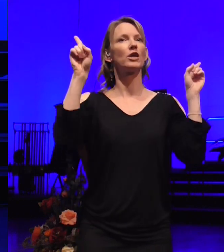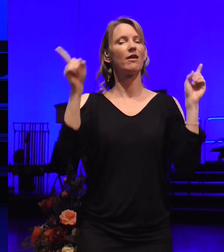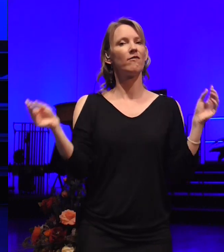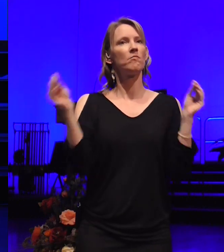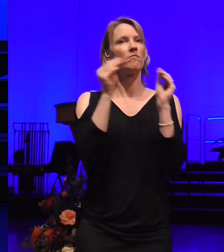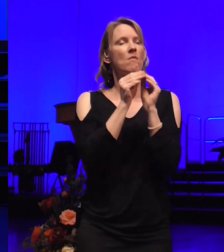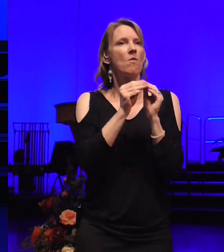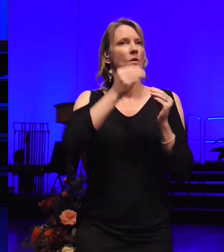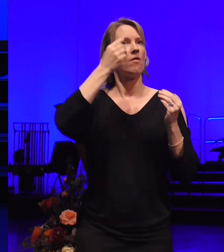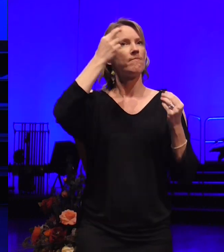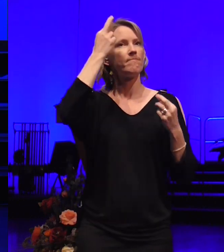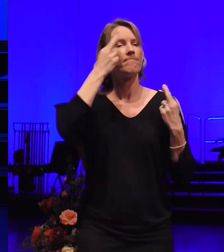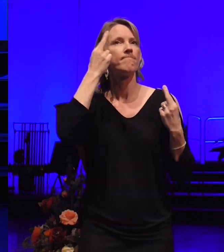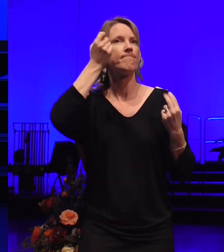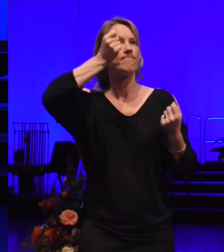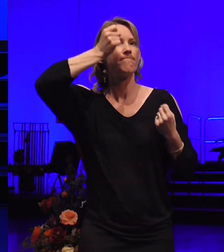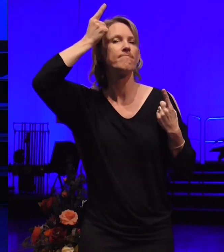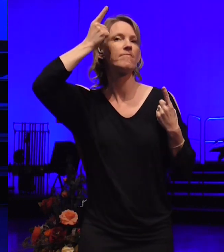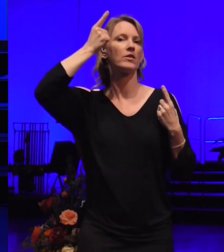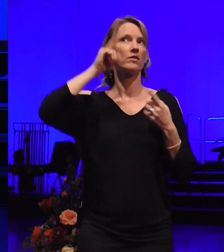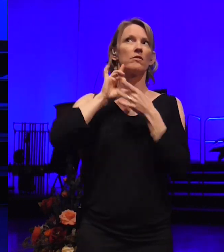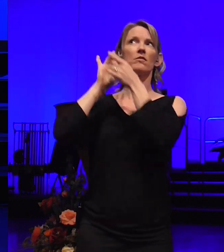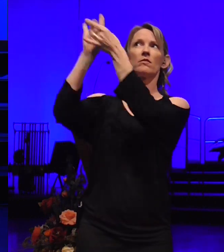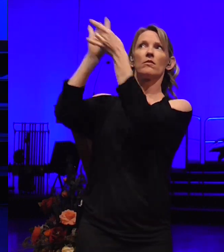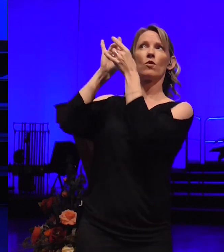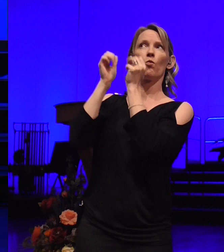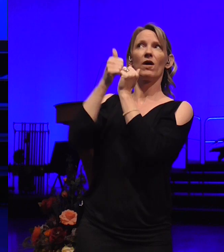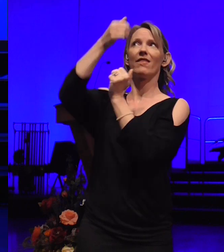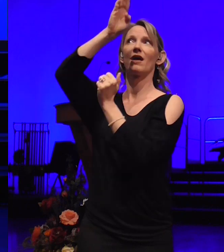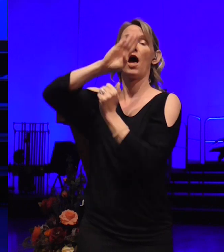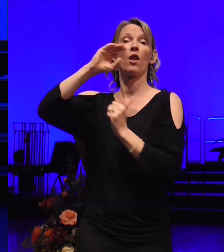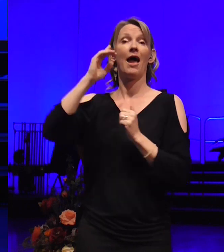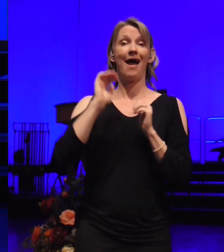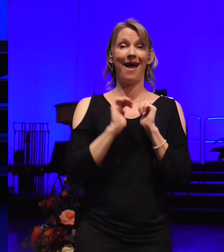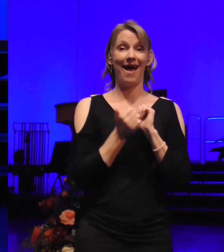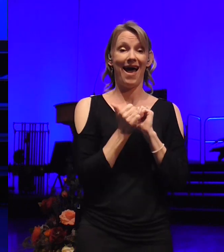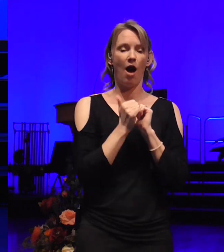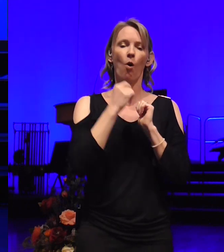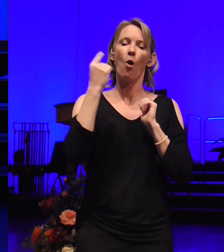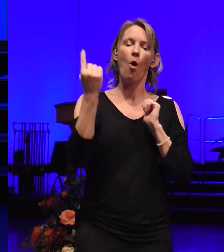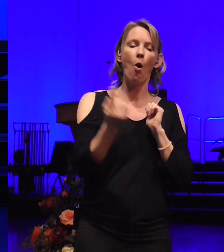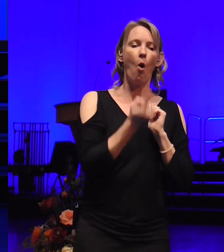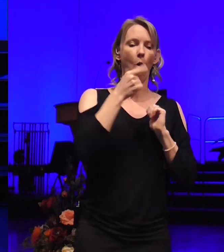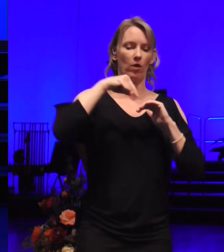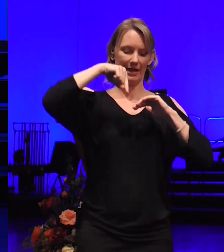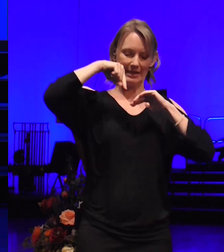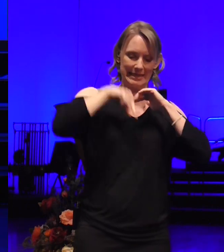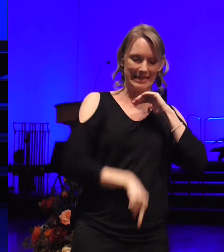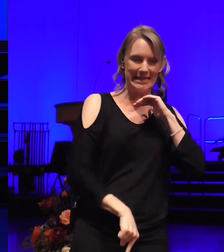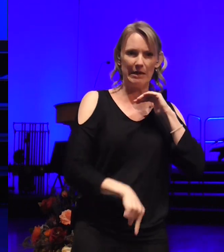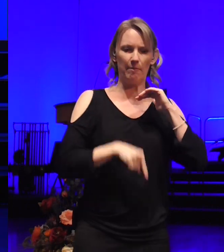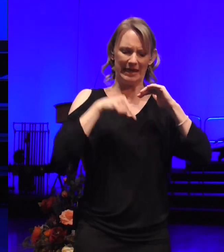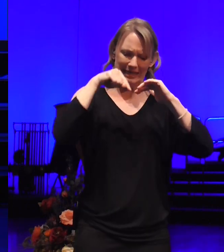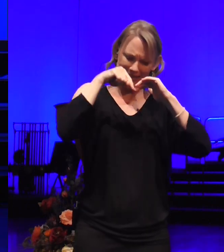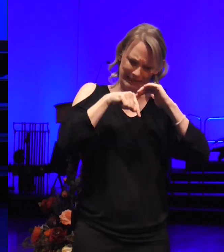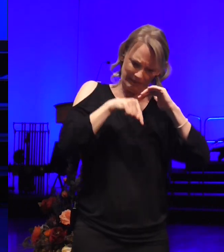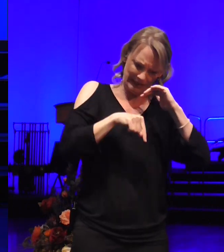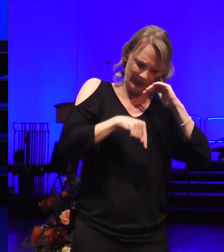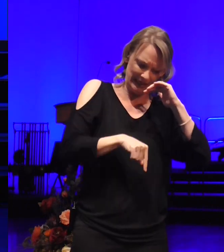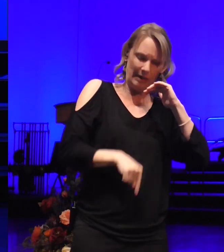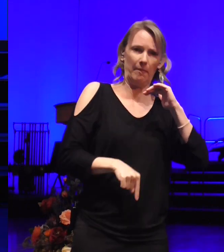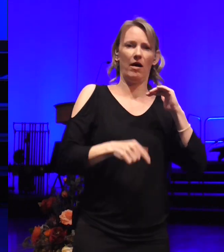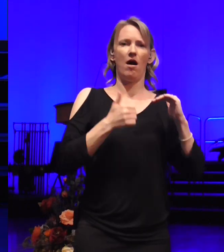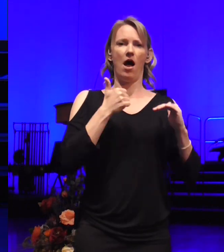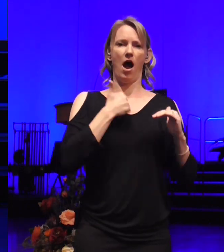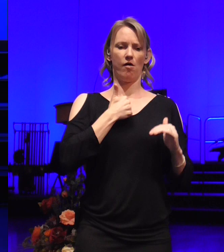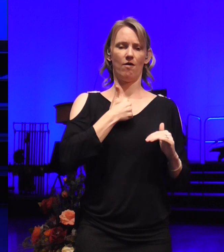greater realization of our unity with God, which is the truth, only by penetrating deeper and yet deeper